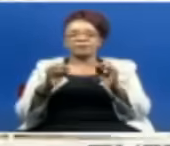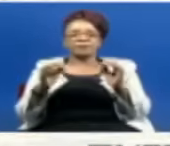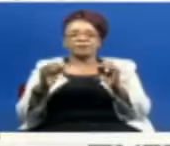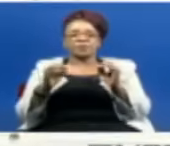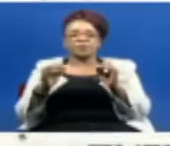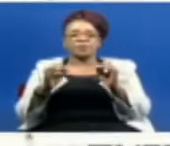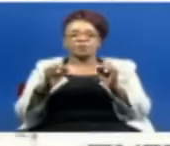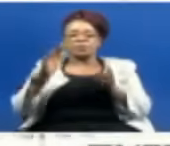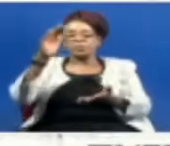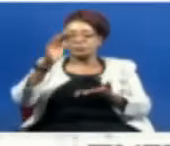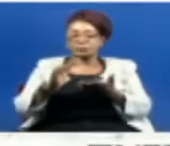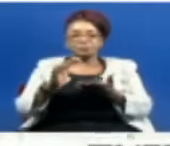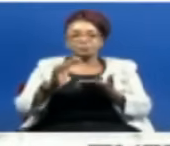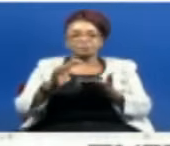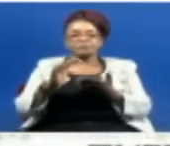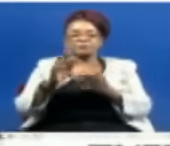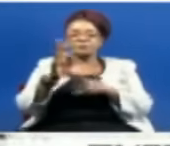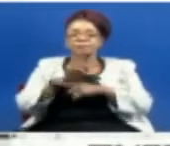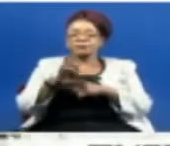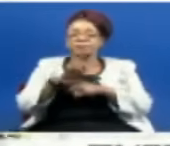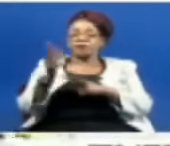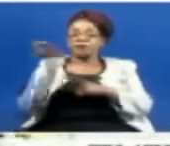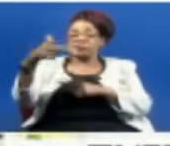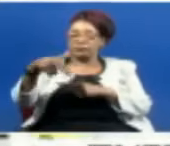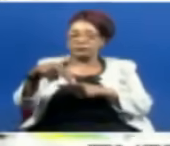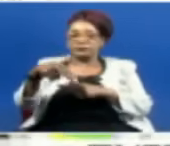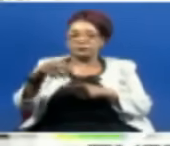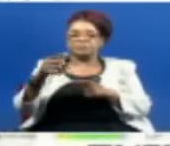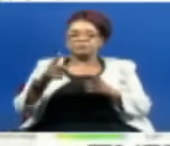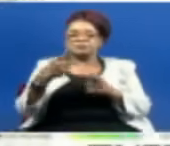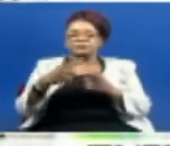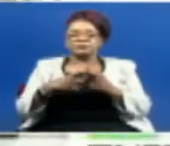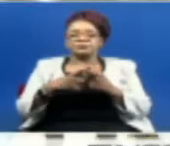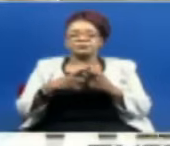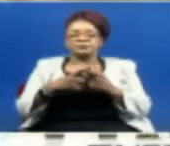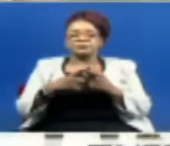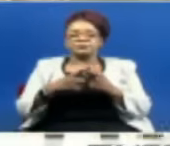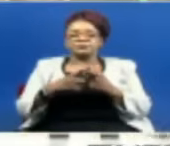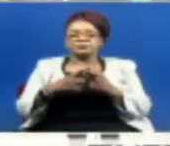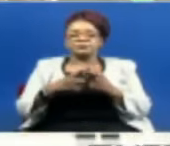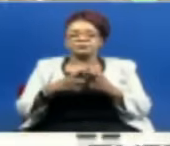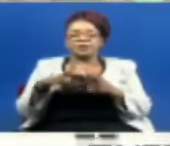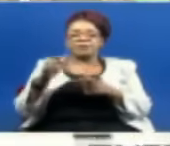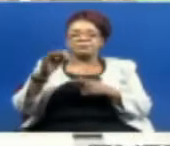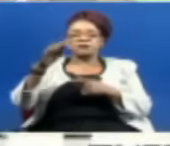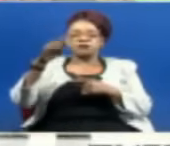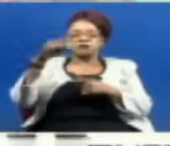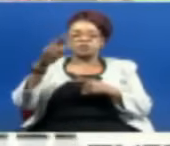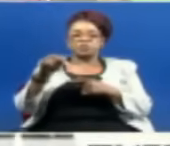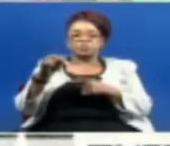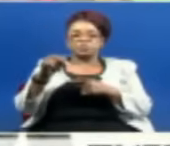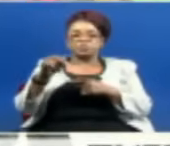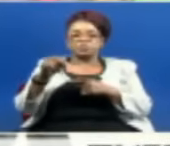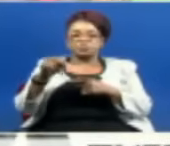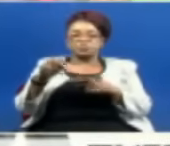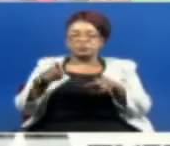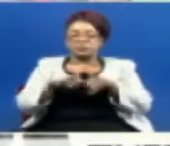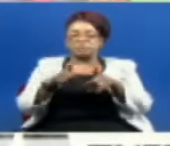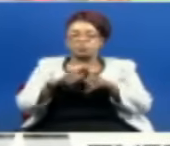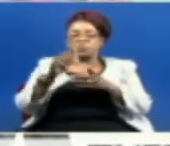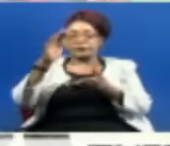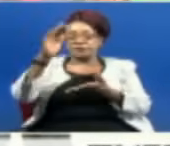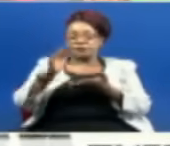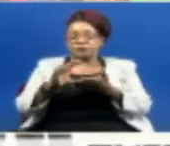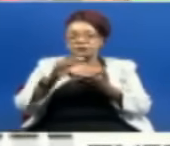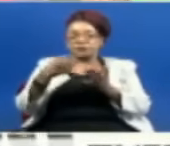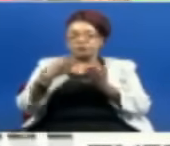reduce the use of the fuel. So in that point, we reduce the emissions and we reduce the cost of production and